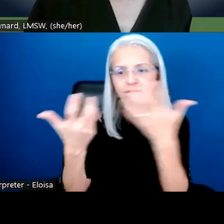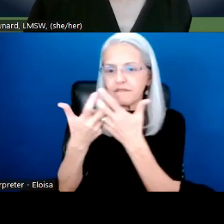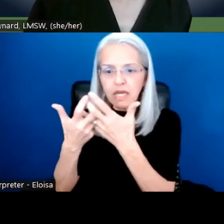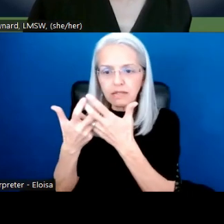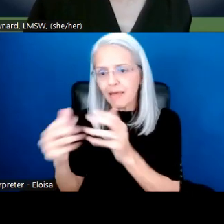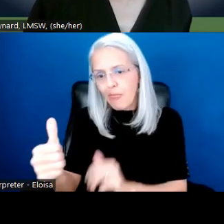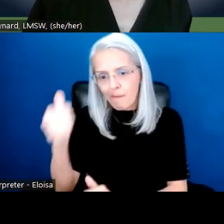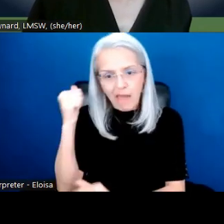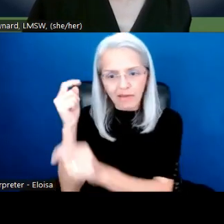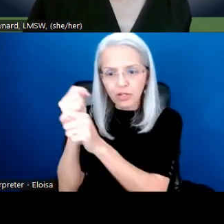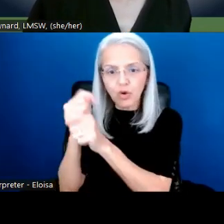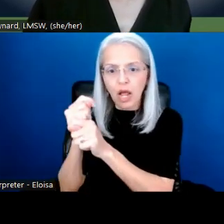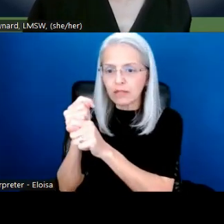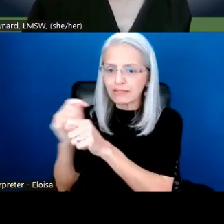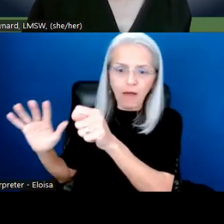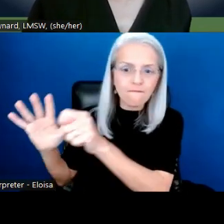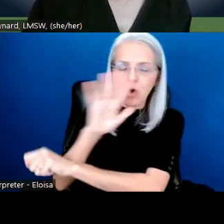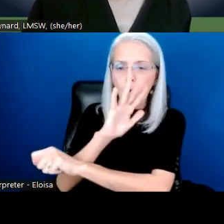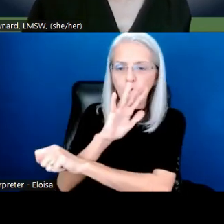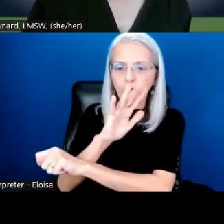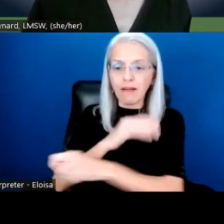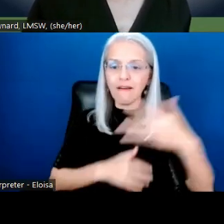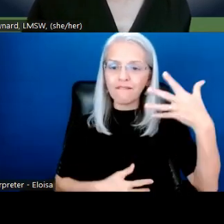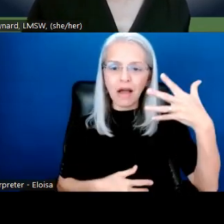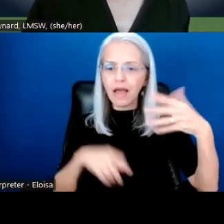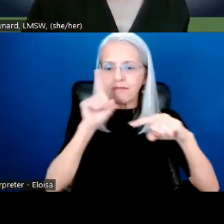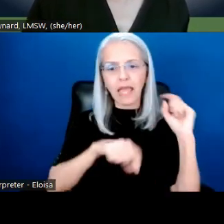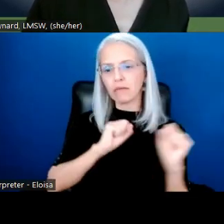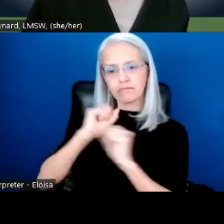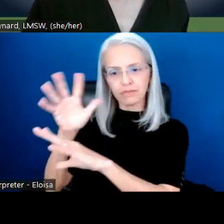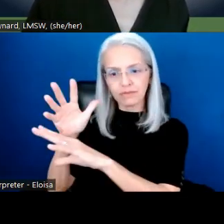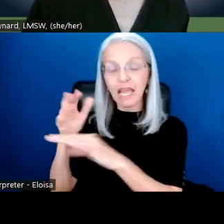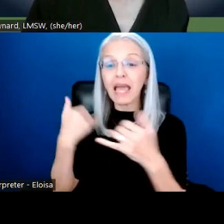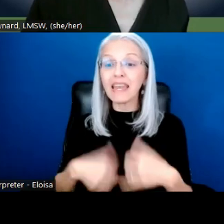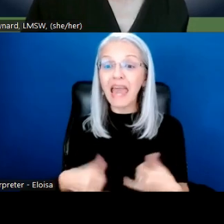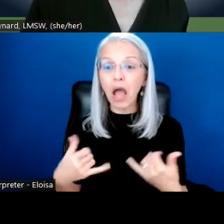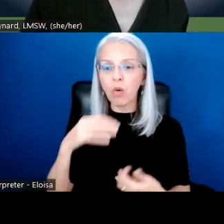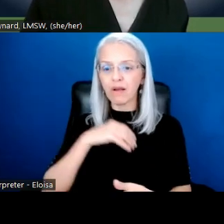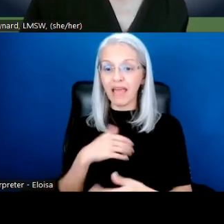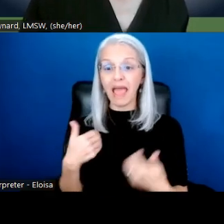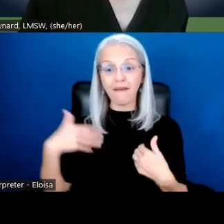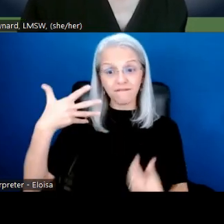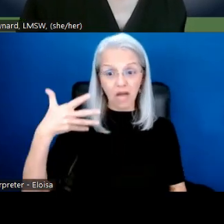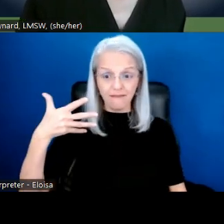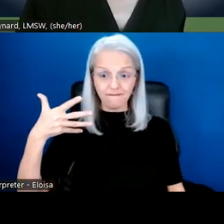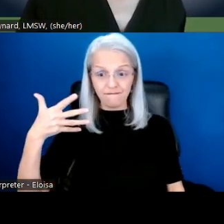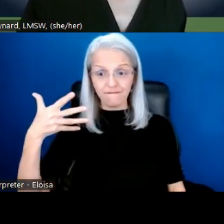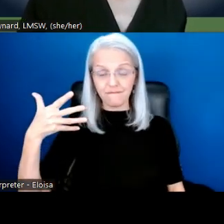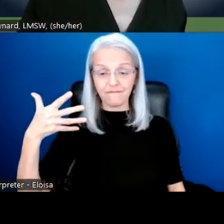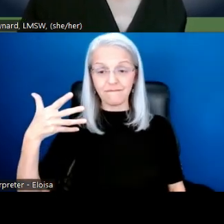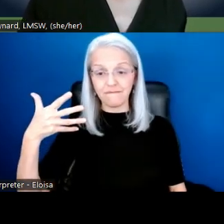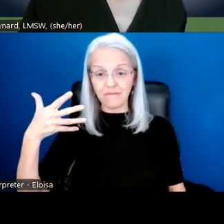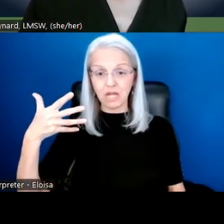is no room for anyone else. So I want you to choose to remove